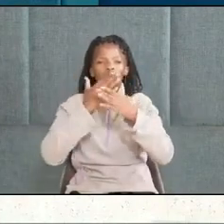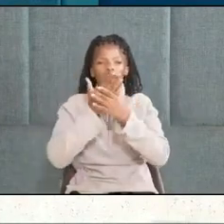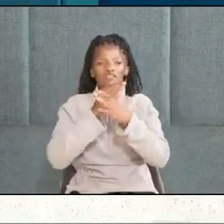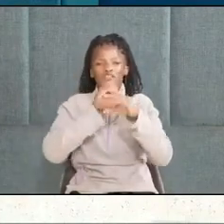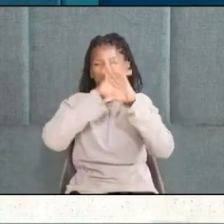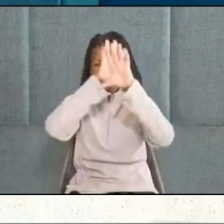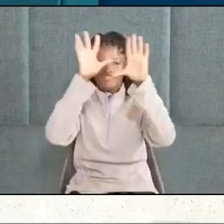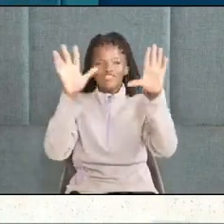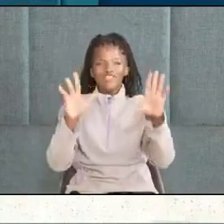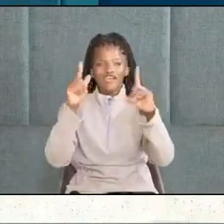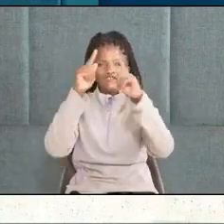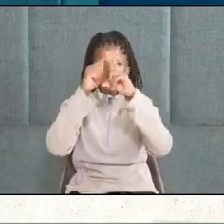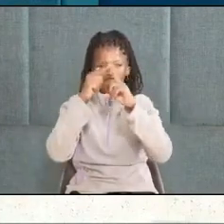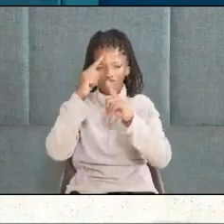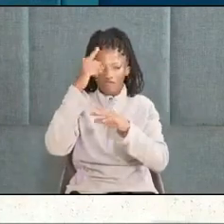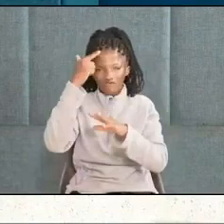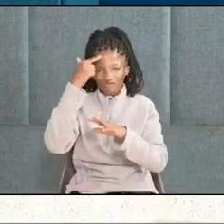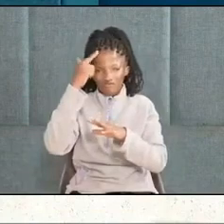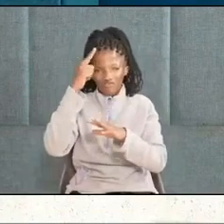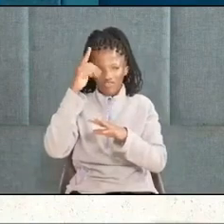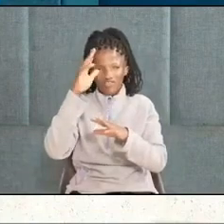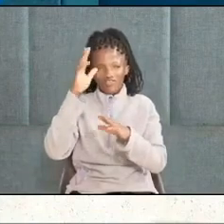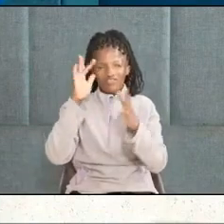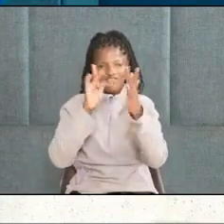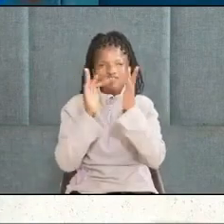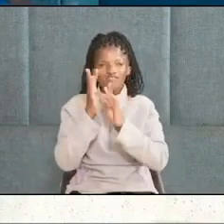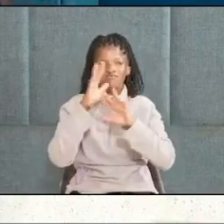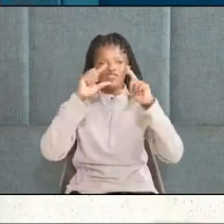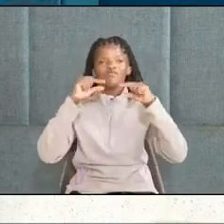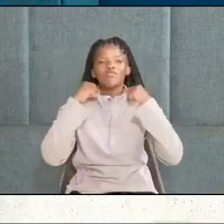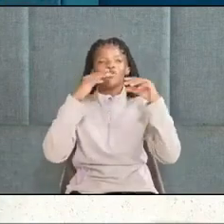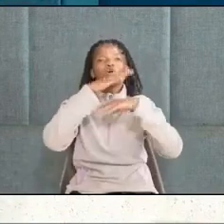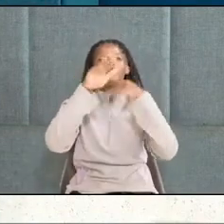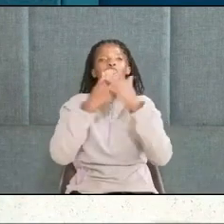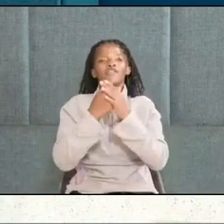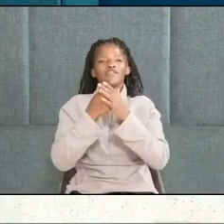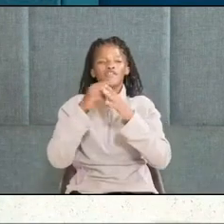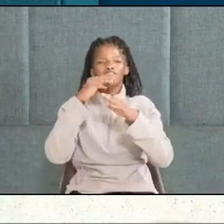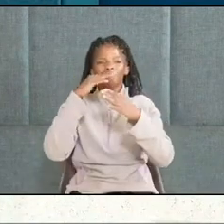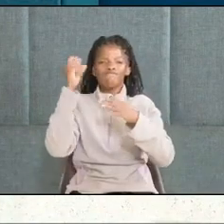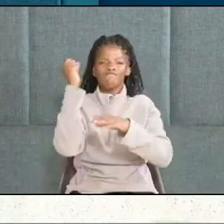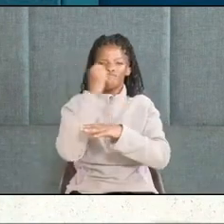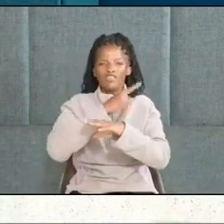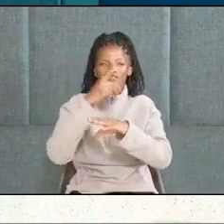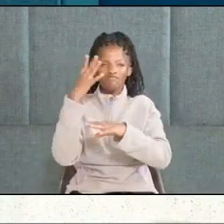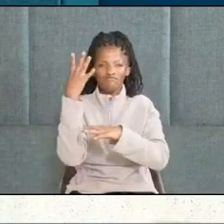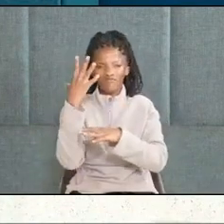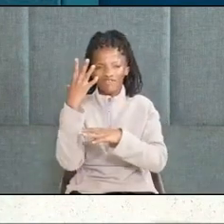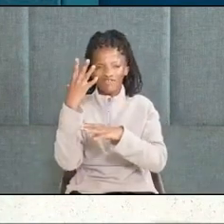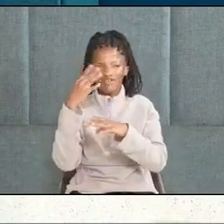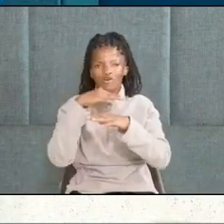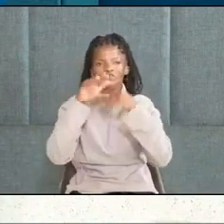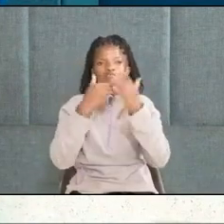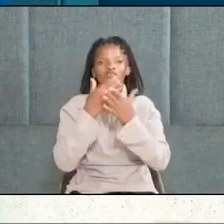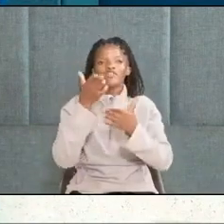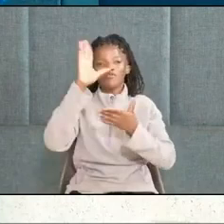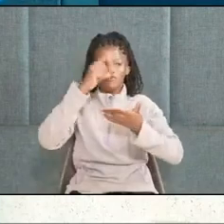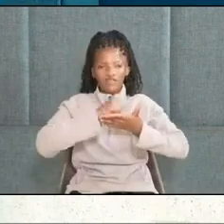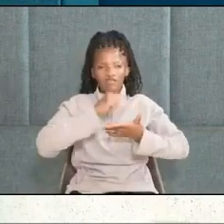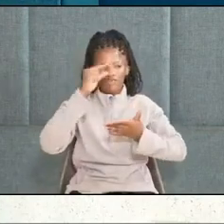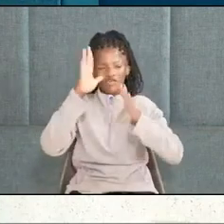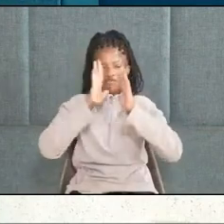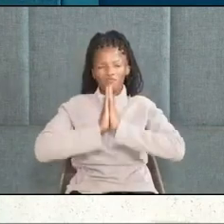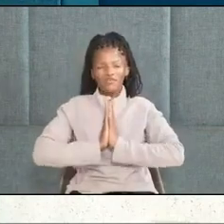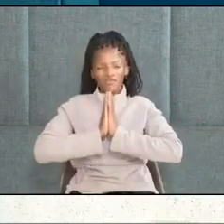for Jesus. We will be your guests throughout this month of May, all by God's grace. And with that, shall